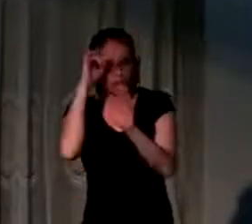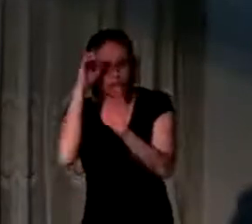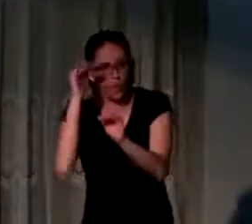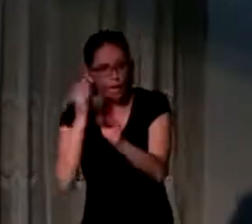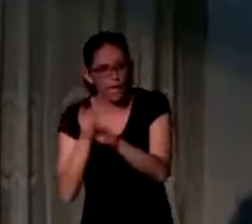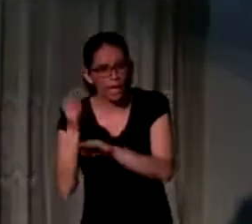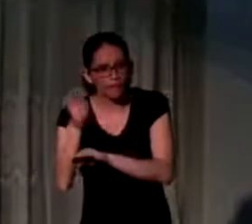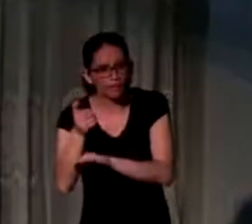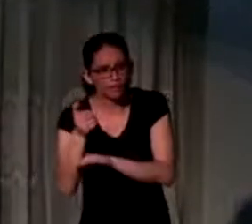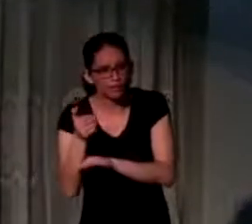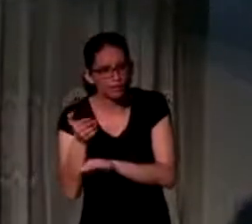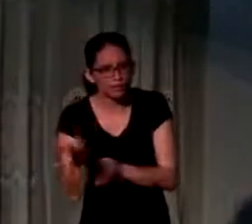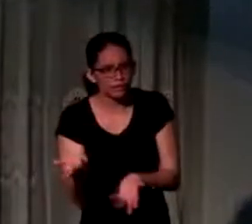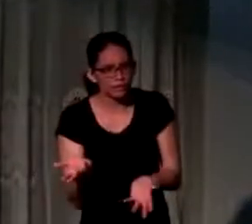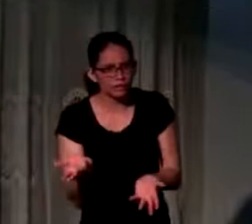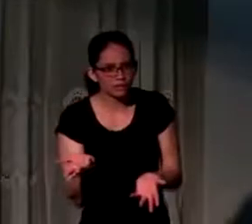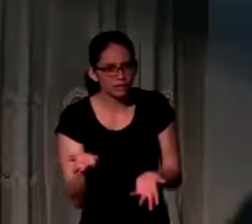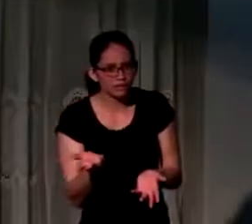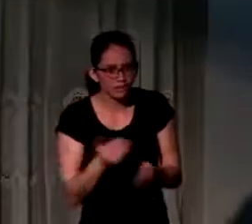Can a man live again?